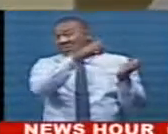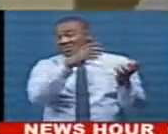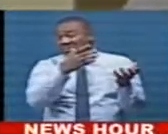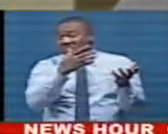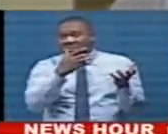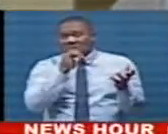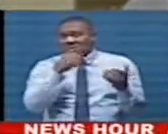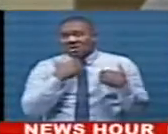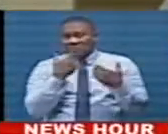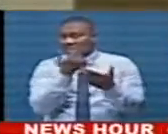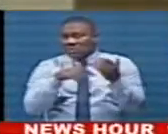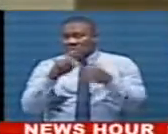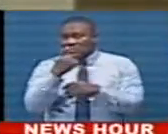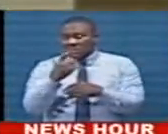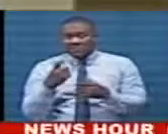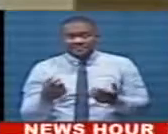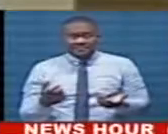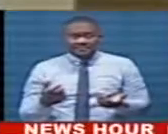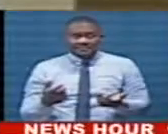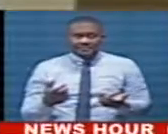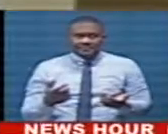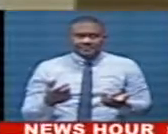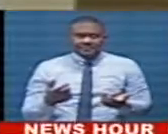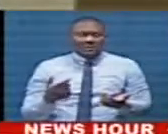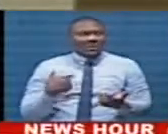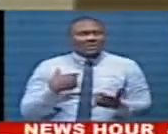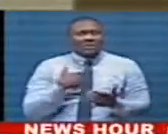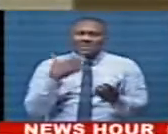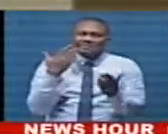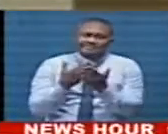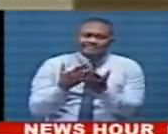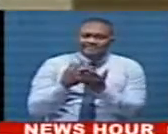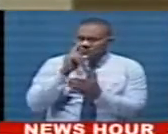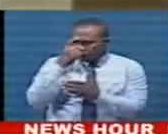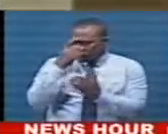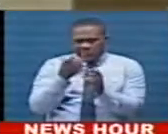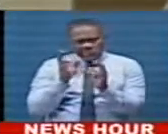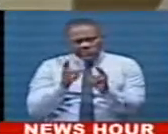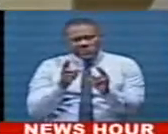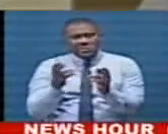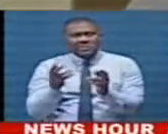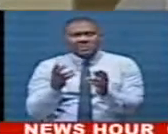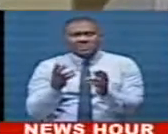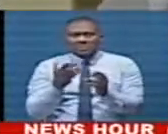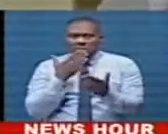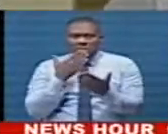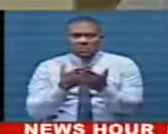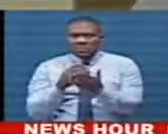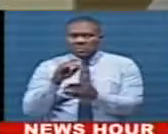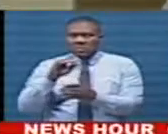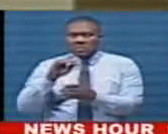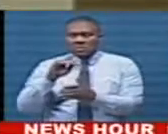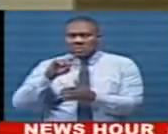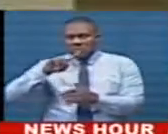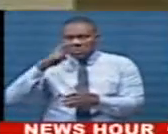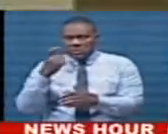We therefore call on government as a matter of urgency to consider the imposition of appropriate taxes